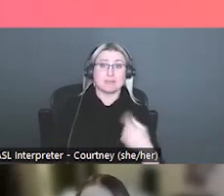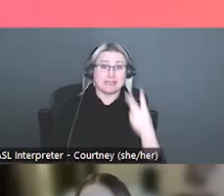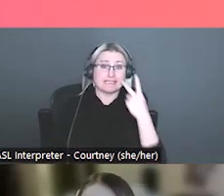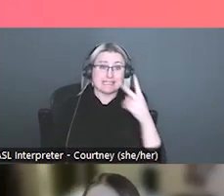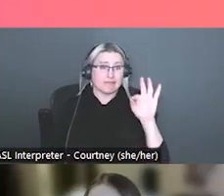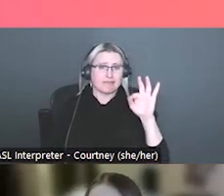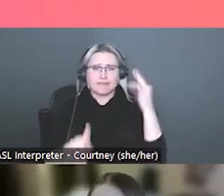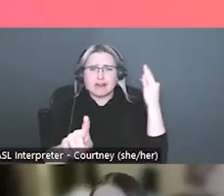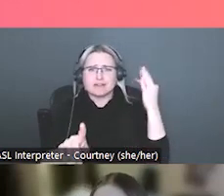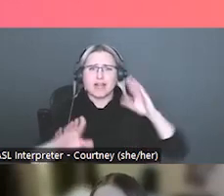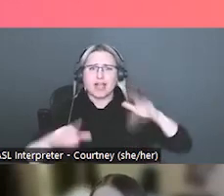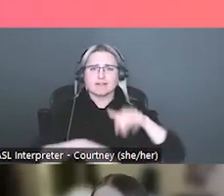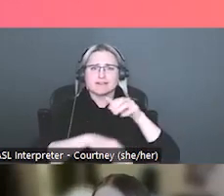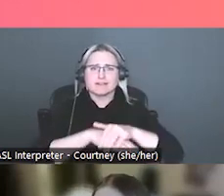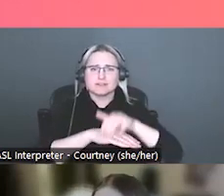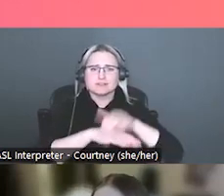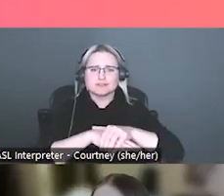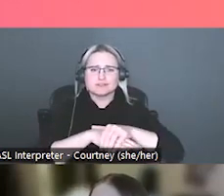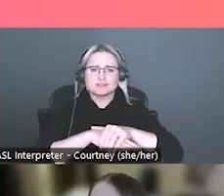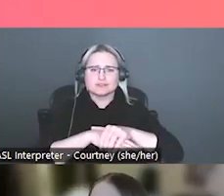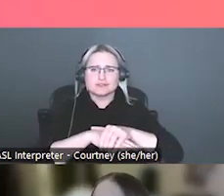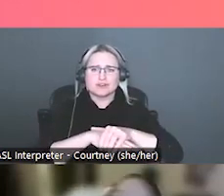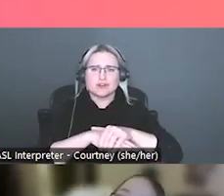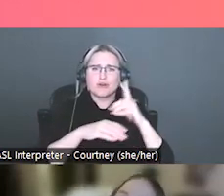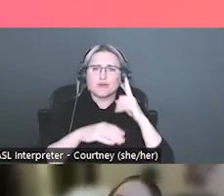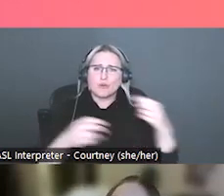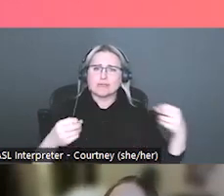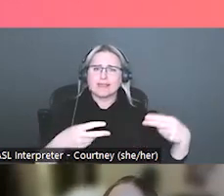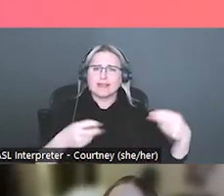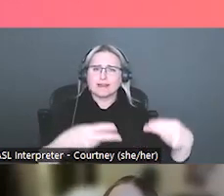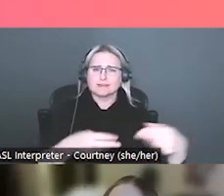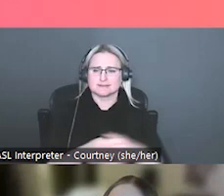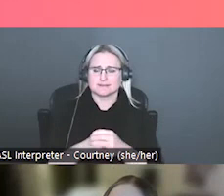slides, not the English slides for slide control.